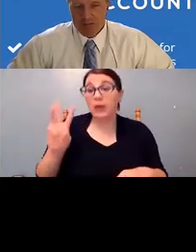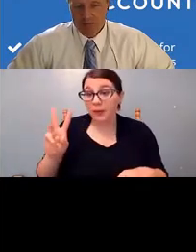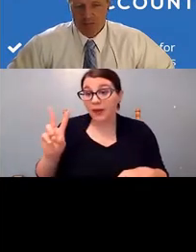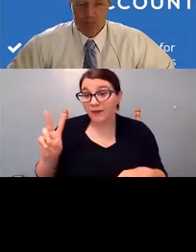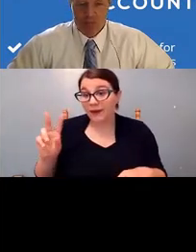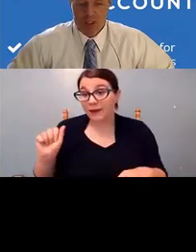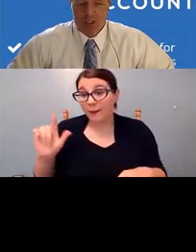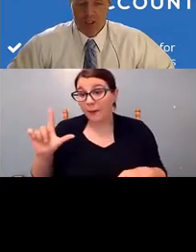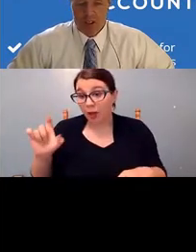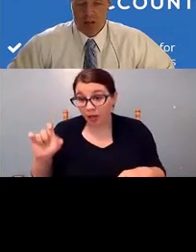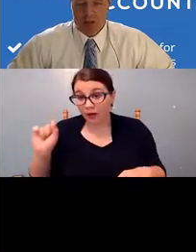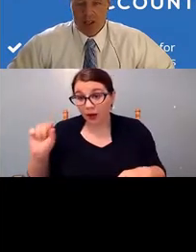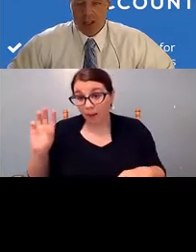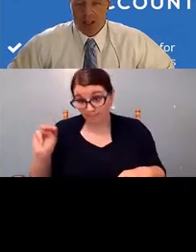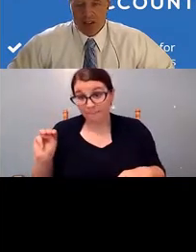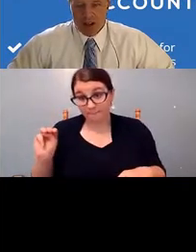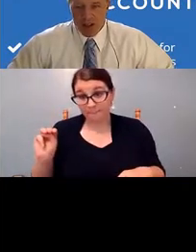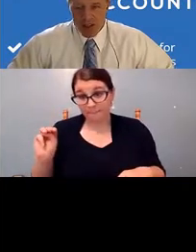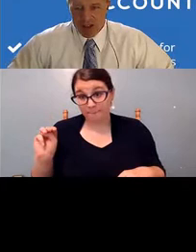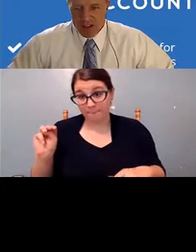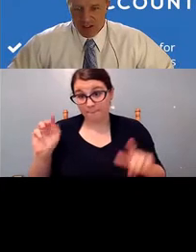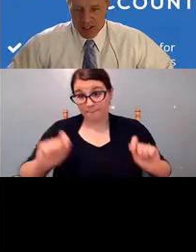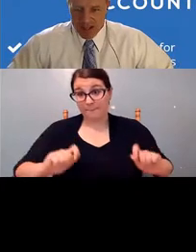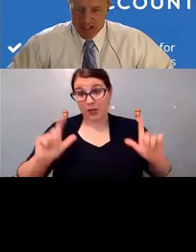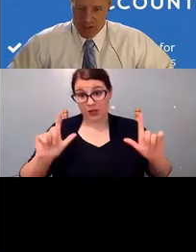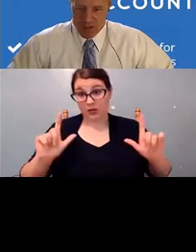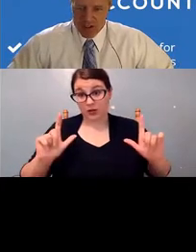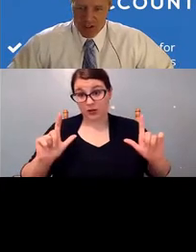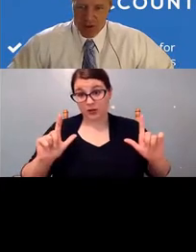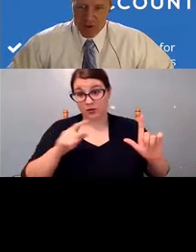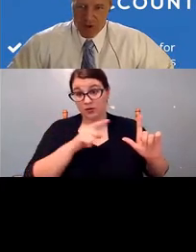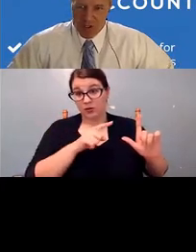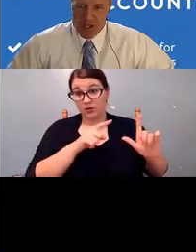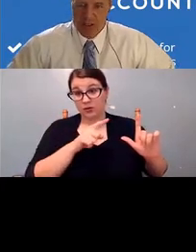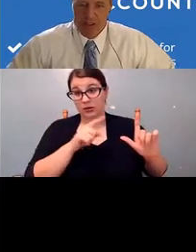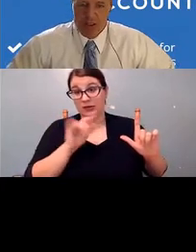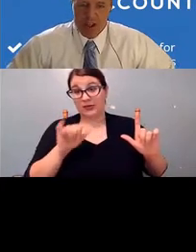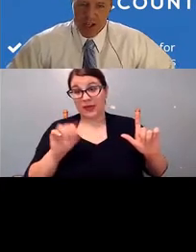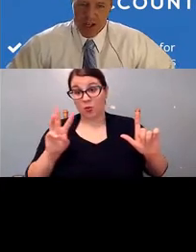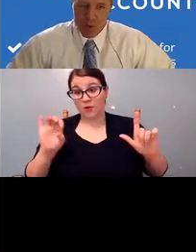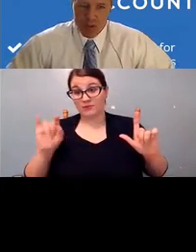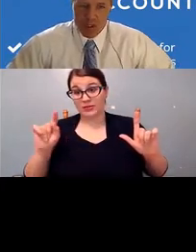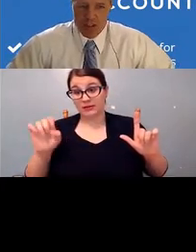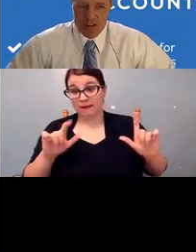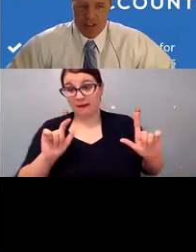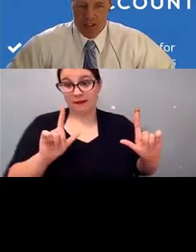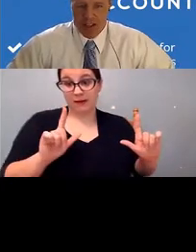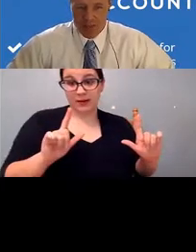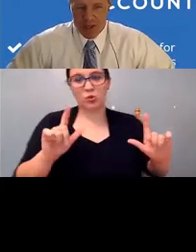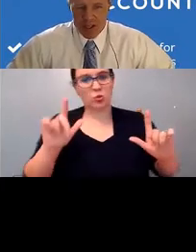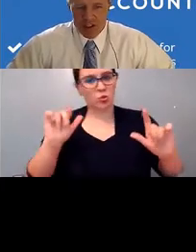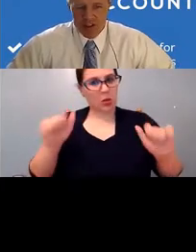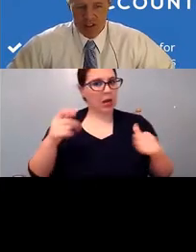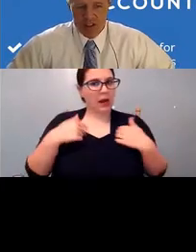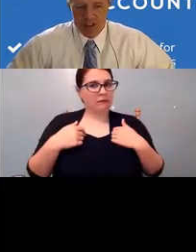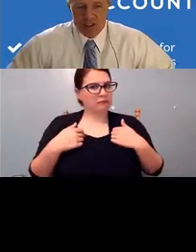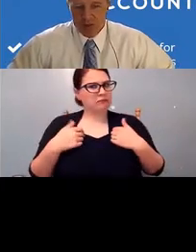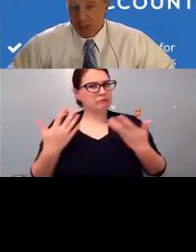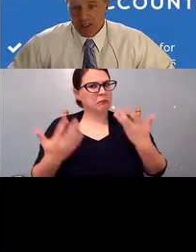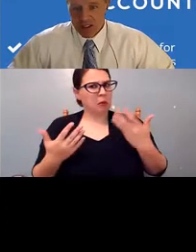wvable.com. And on that landing page of the website, there are a couple places on that